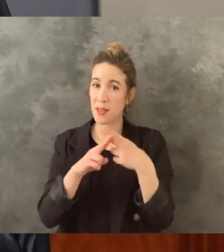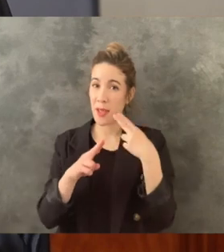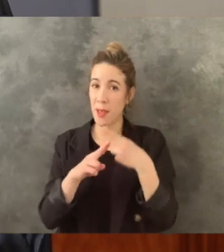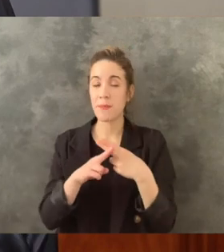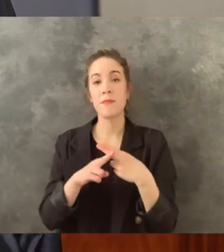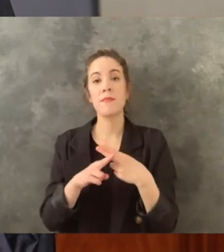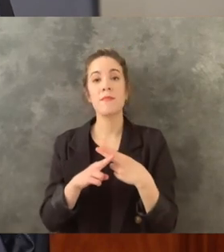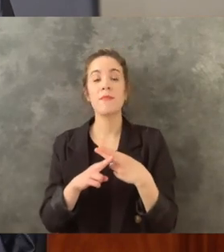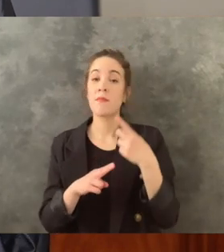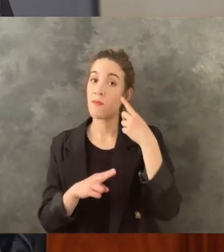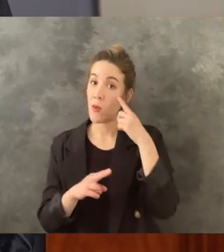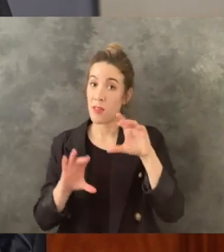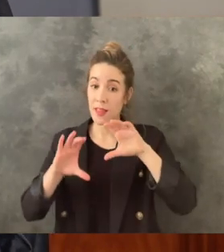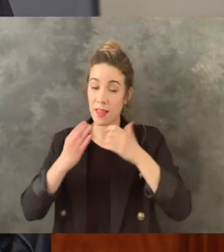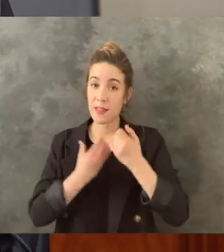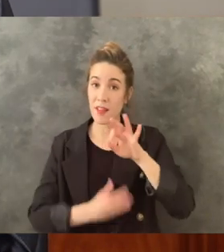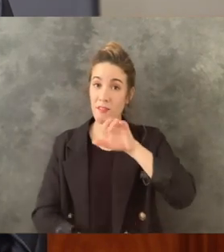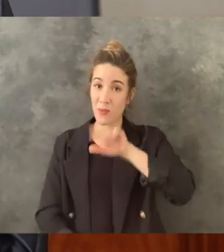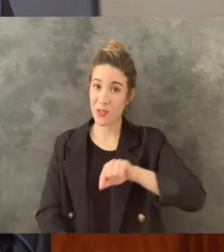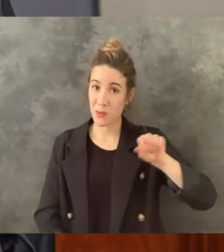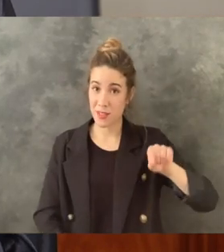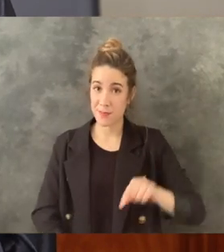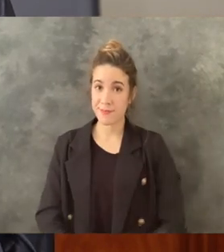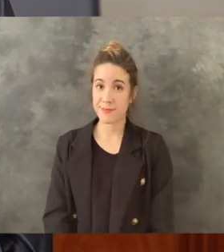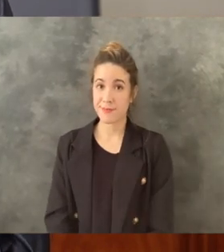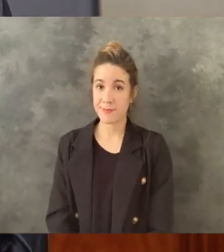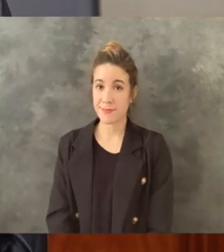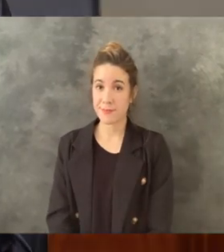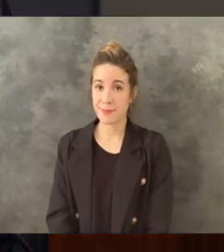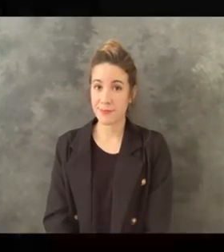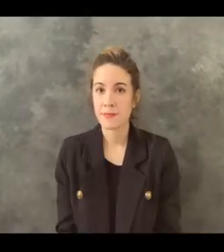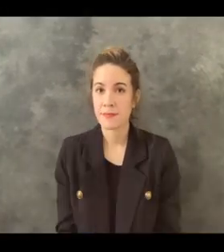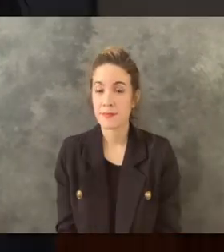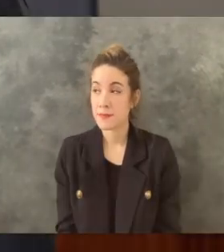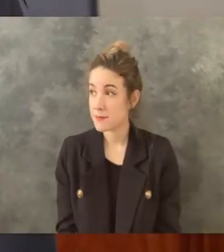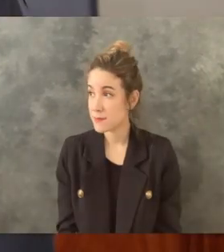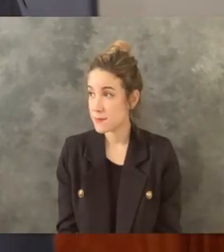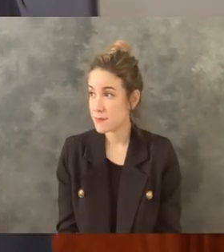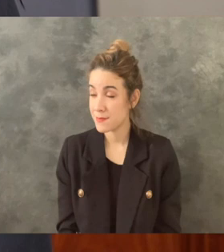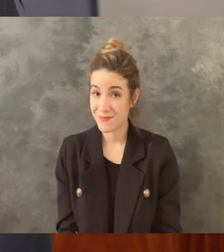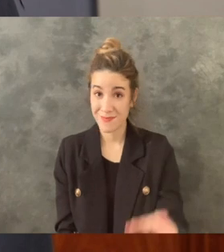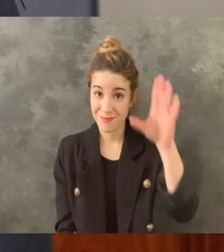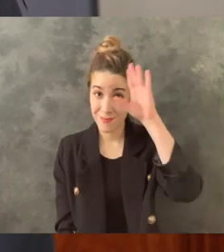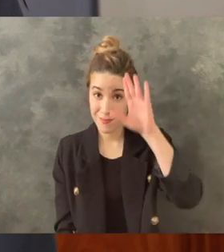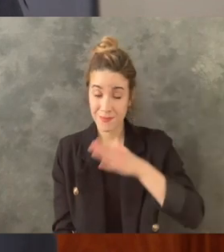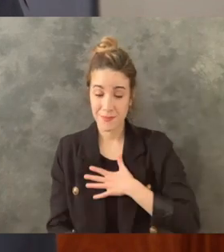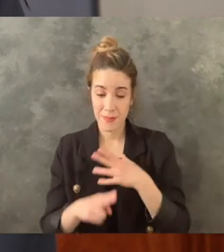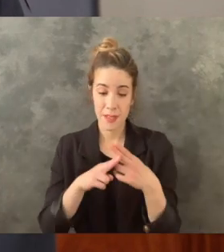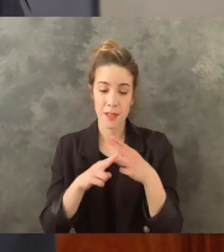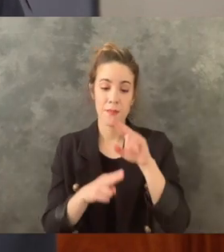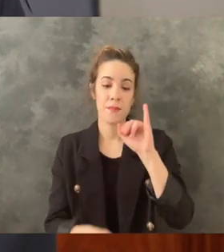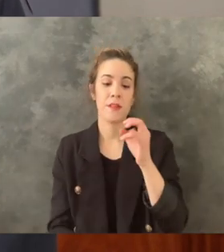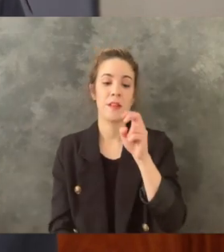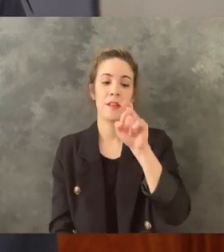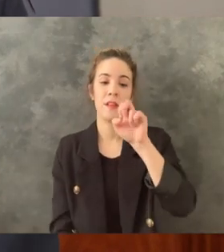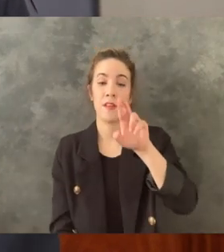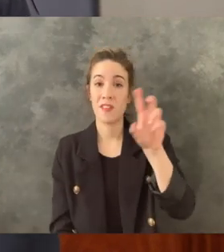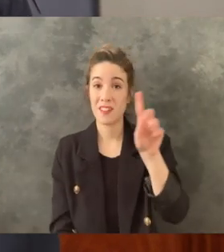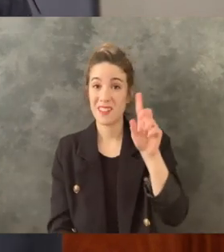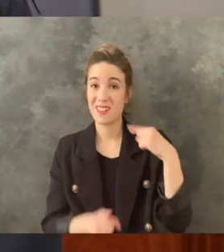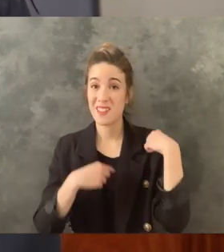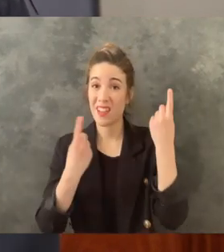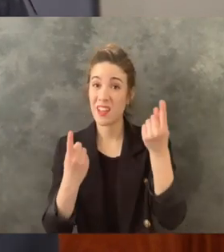names of the Gulf High School Class of 2020. Hello, my name is Jennifer Dixon.